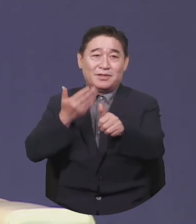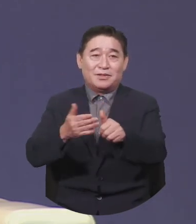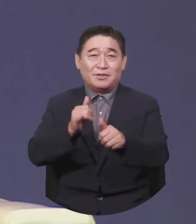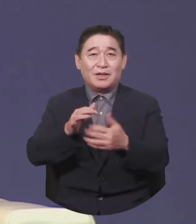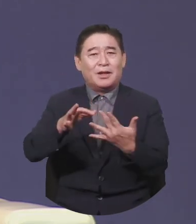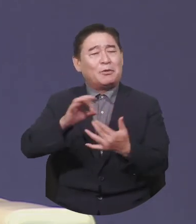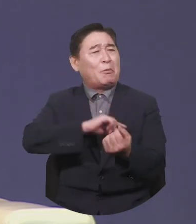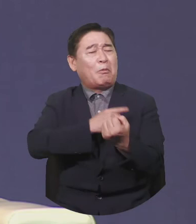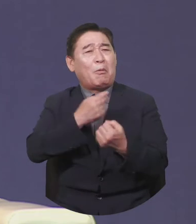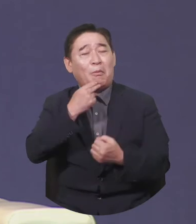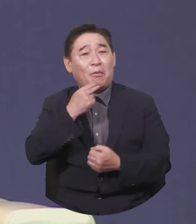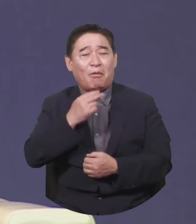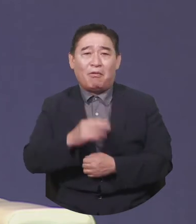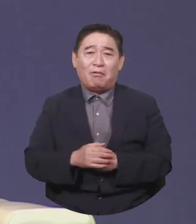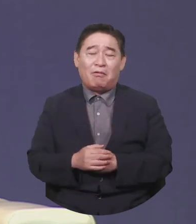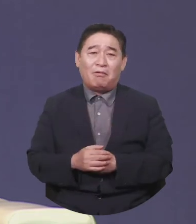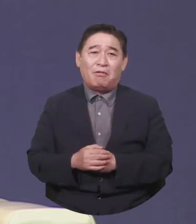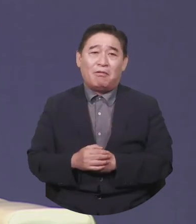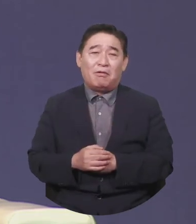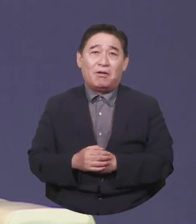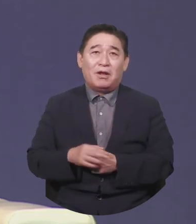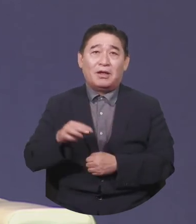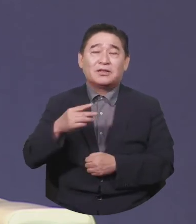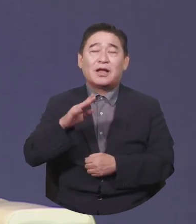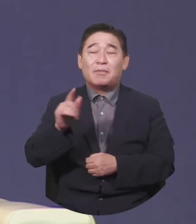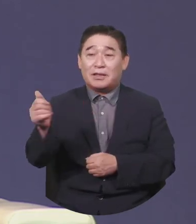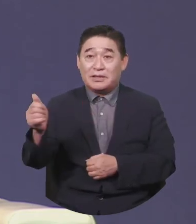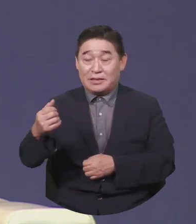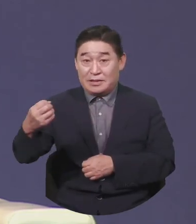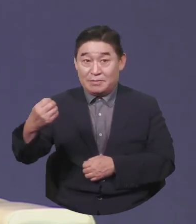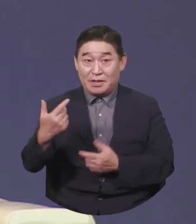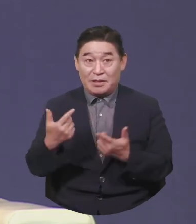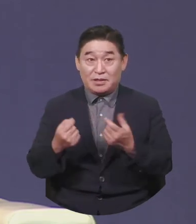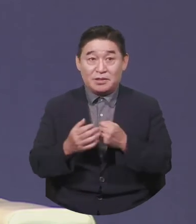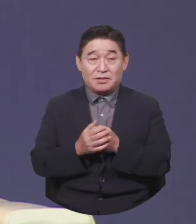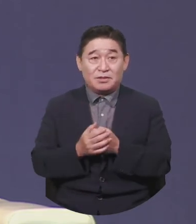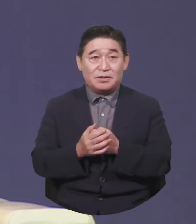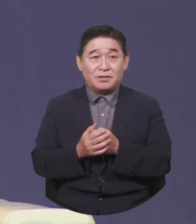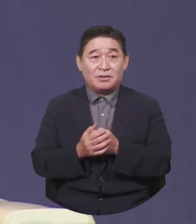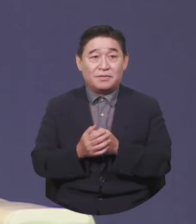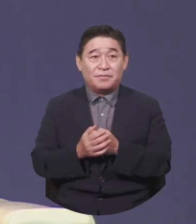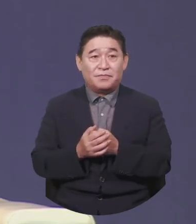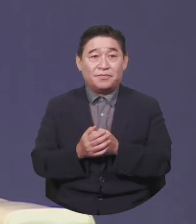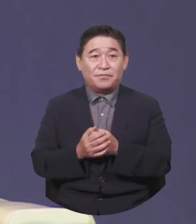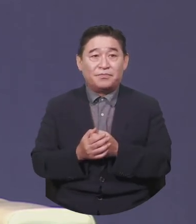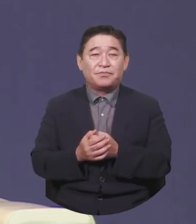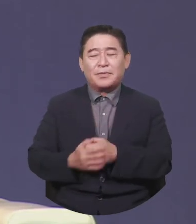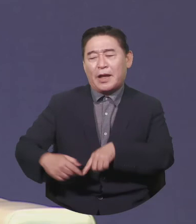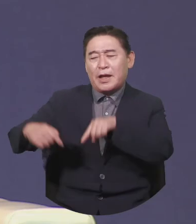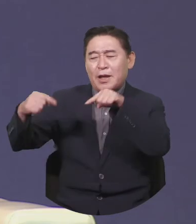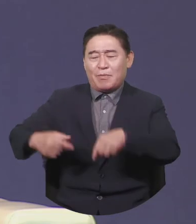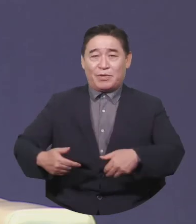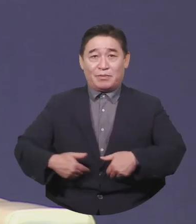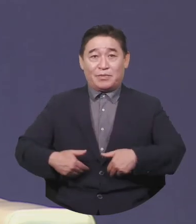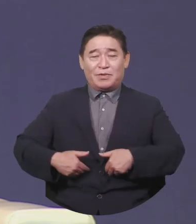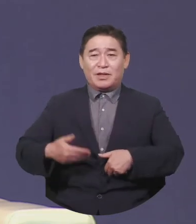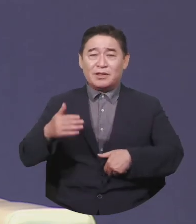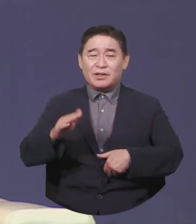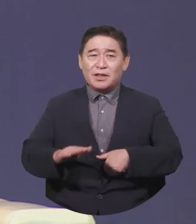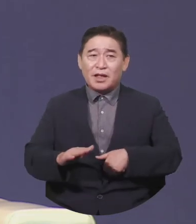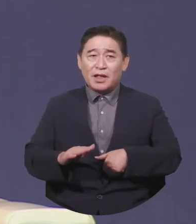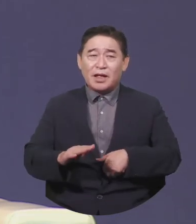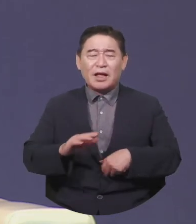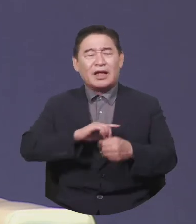I think Stefan said, we need cooperation, but we have little capacity, and that's the situation now. But the situation